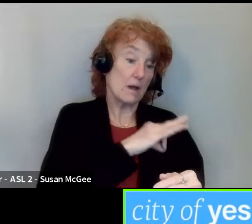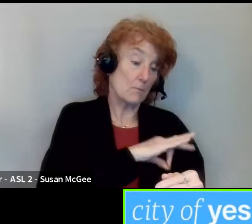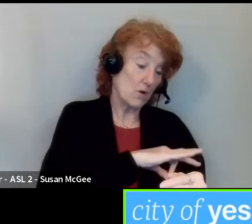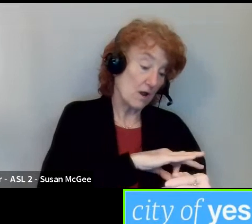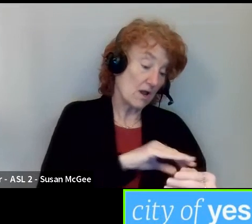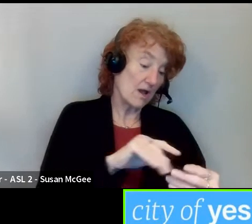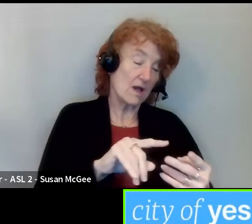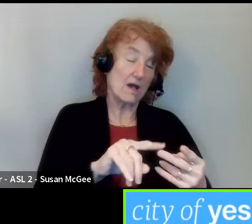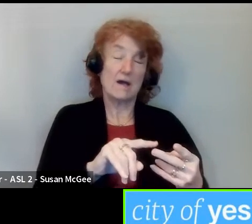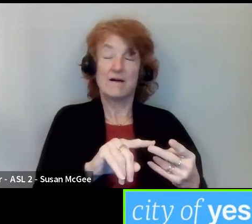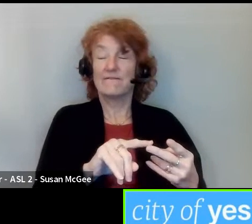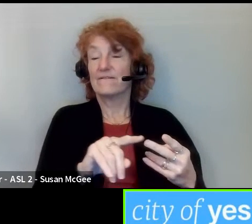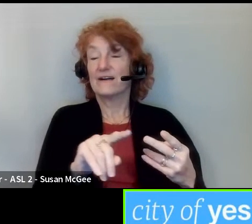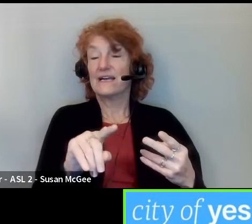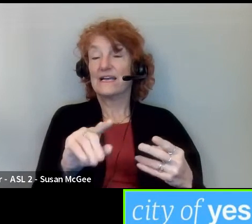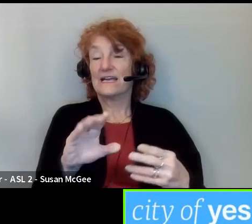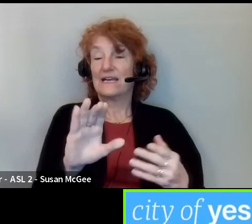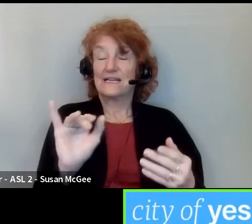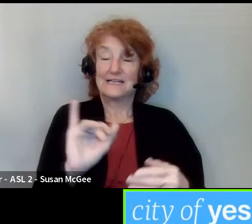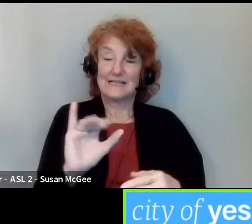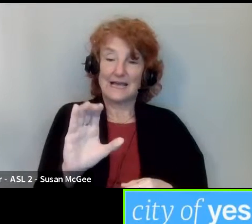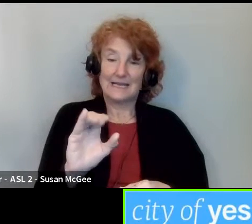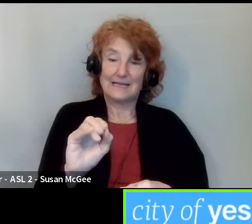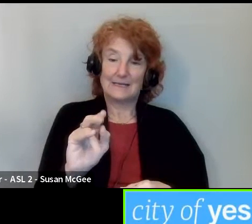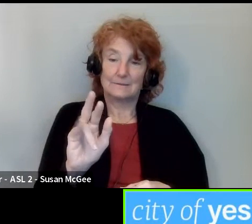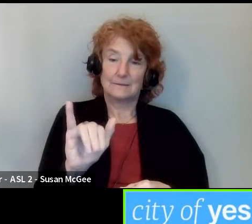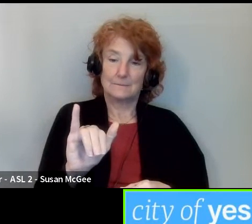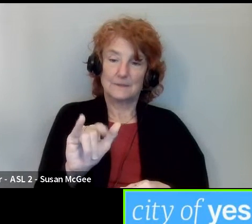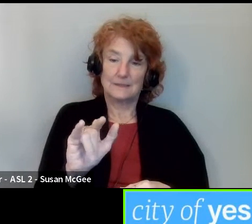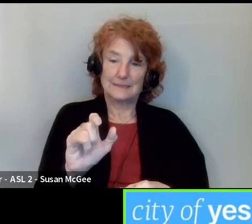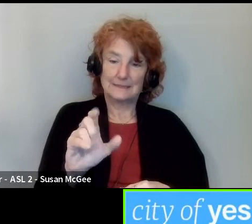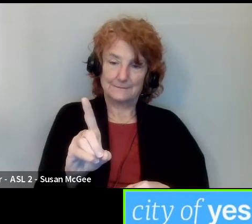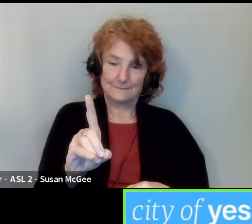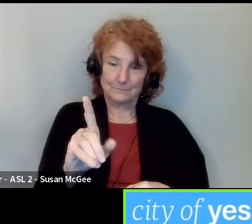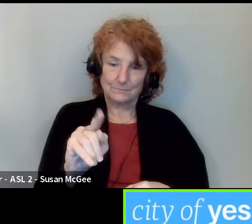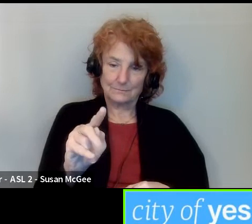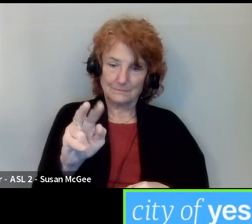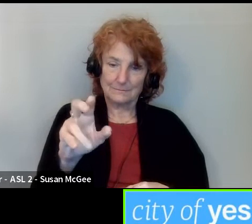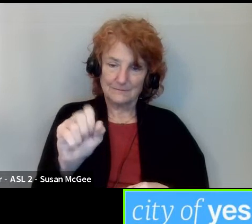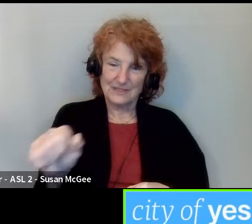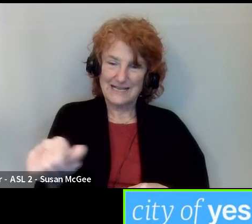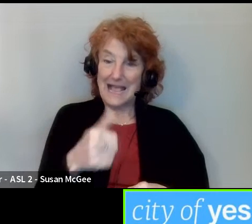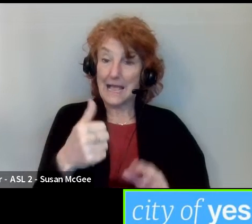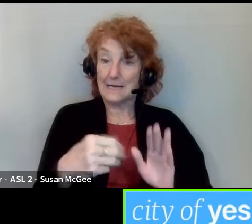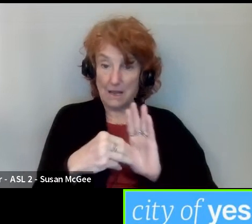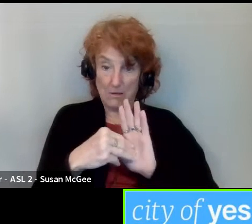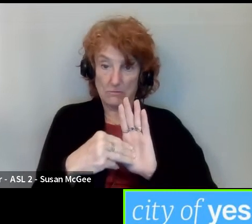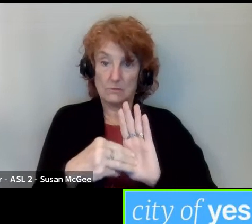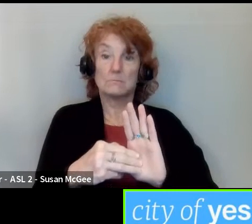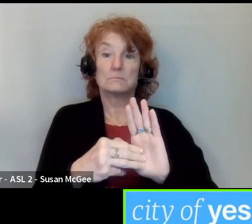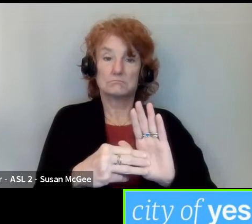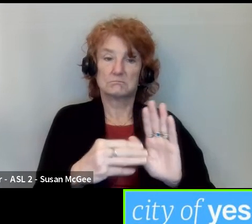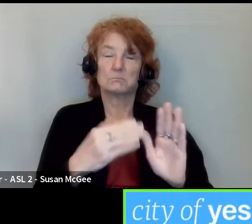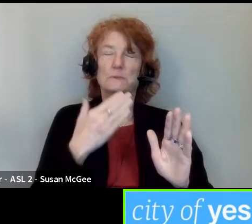land trusts or other kinds of models. So we think that'll be a really key place to partner with nonprofits across the city.